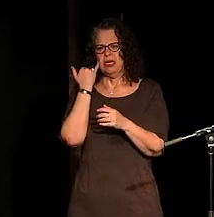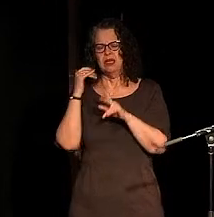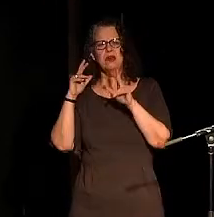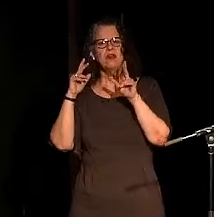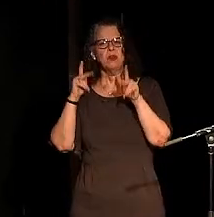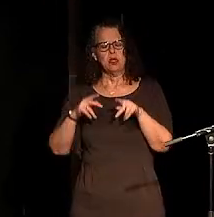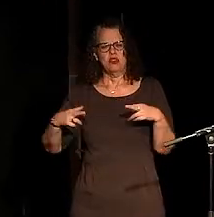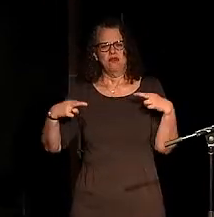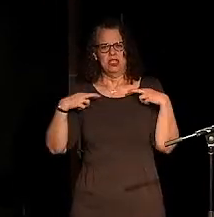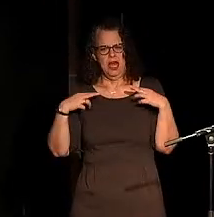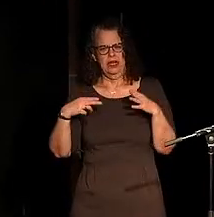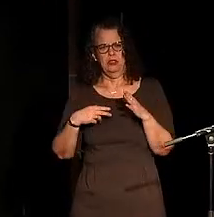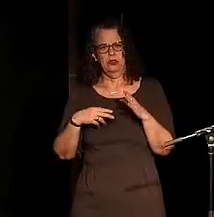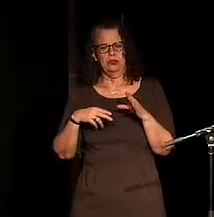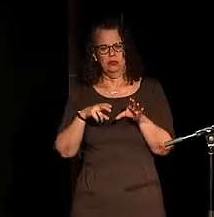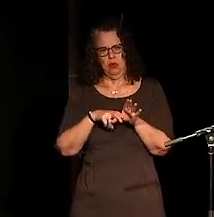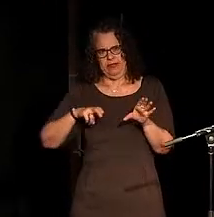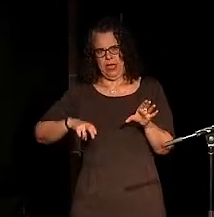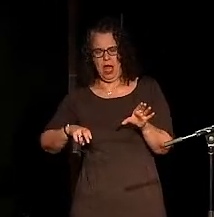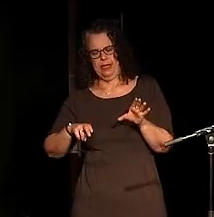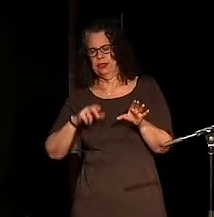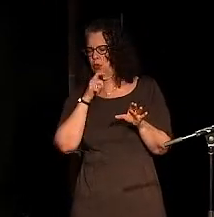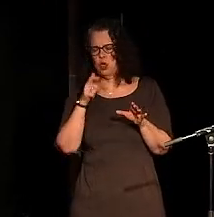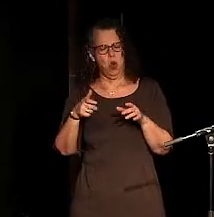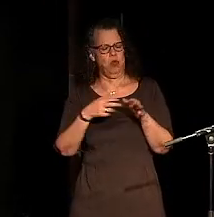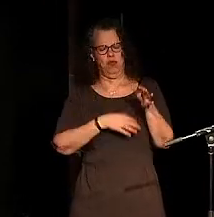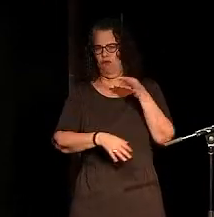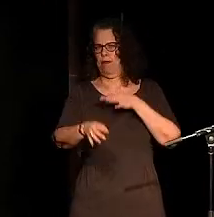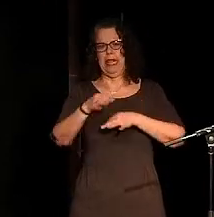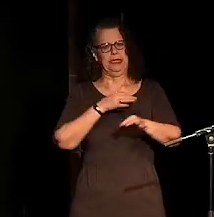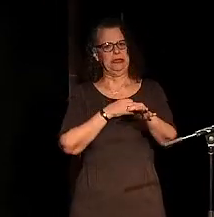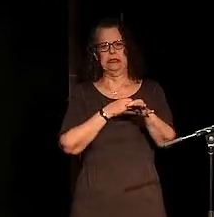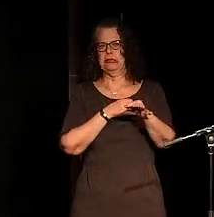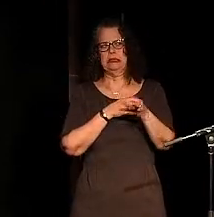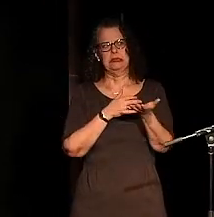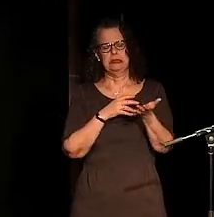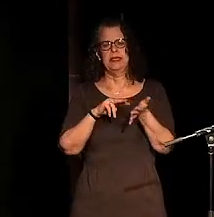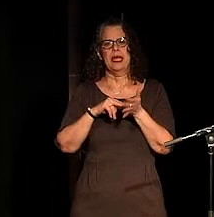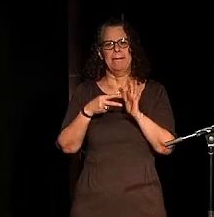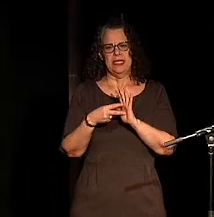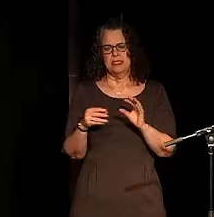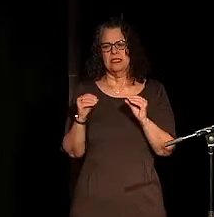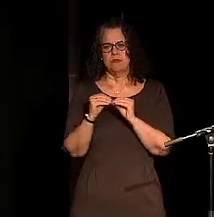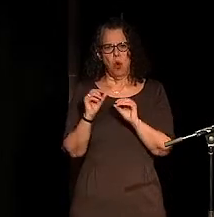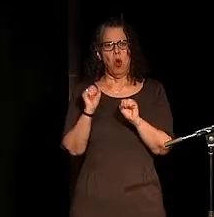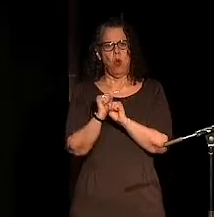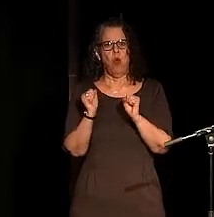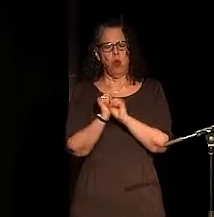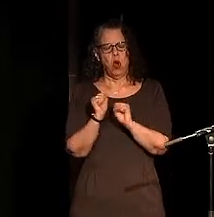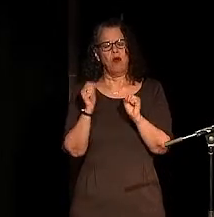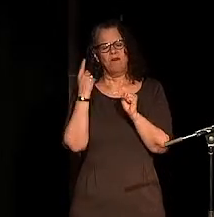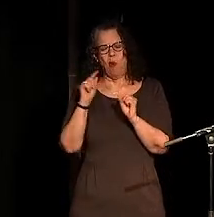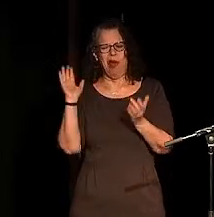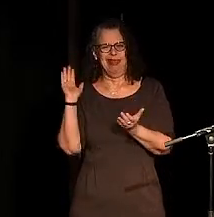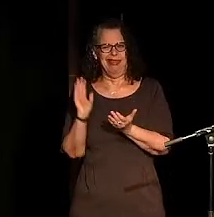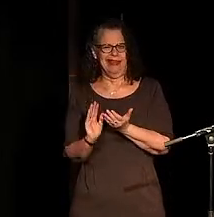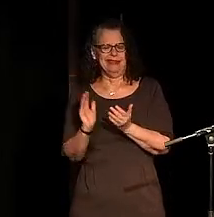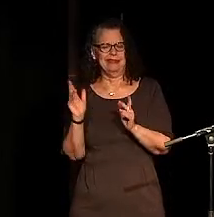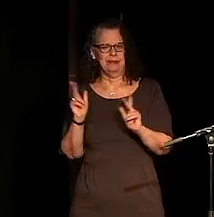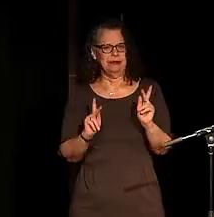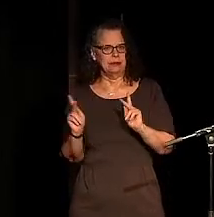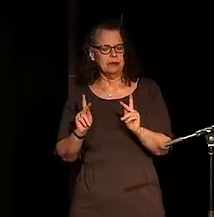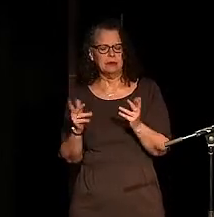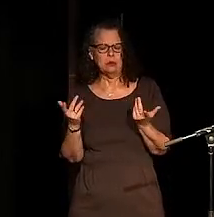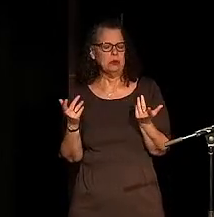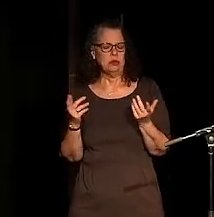retires or resigns and we don't replace that person. But it does mean there's a lot more work spread over fewer people. Can you be a little more specific? What